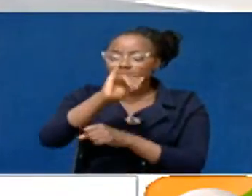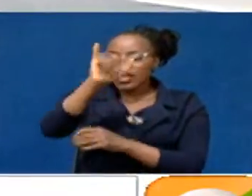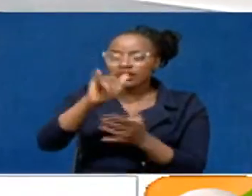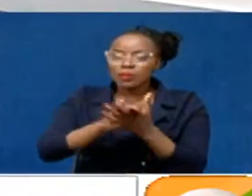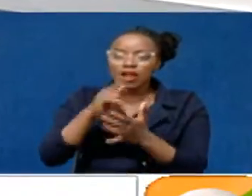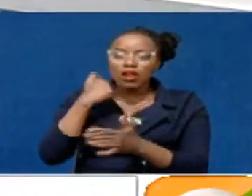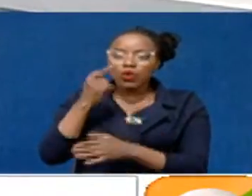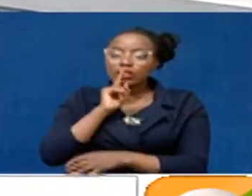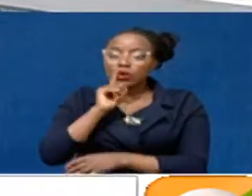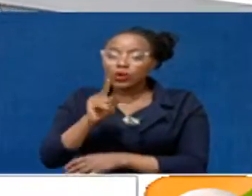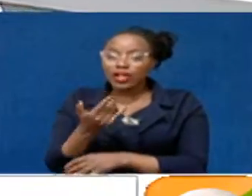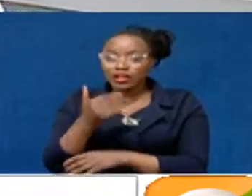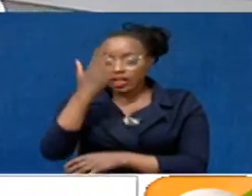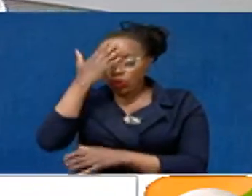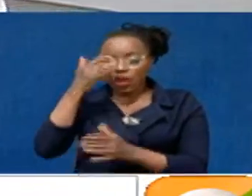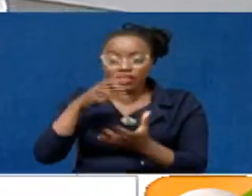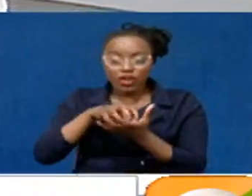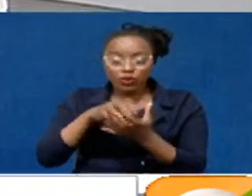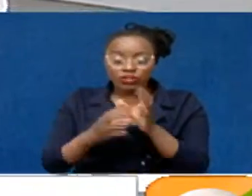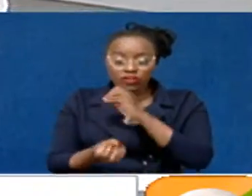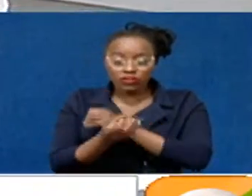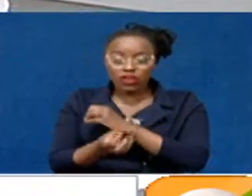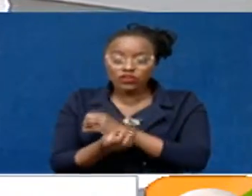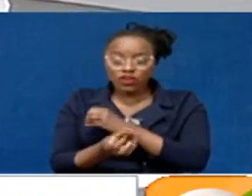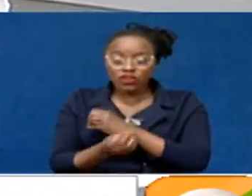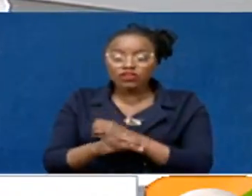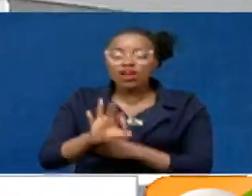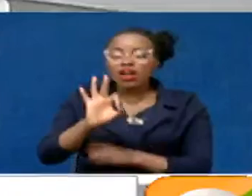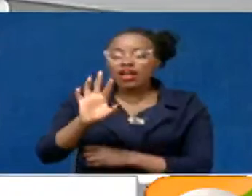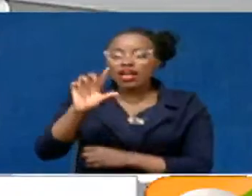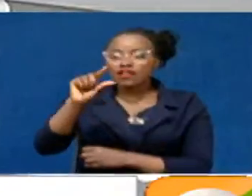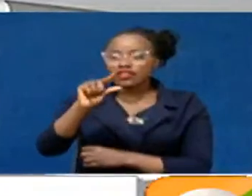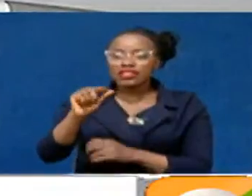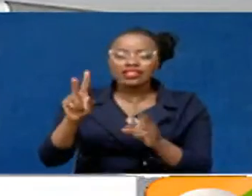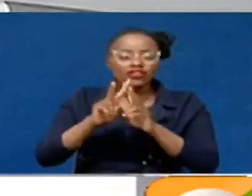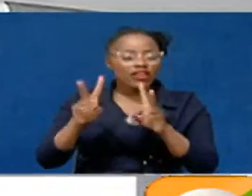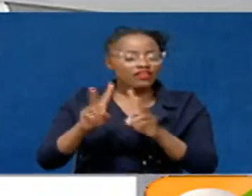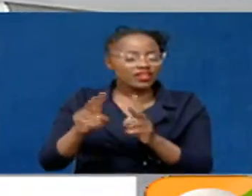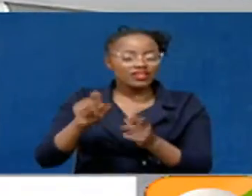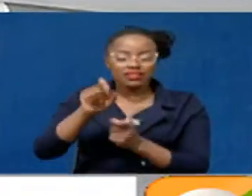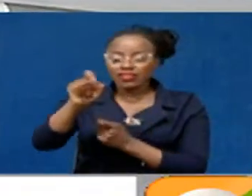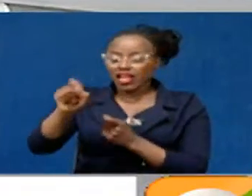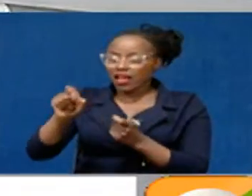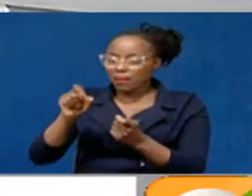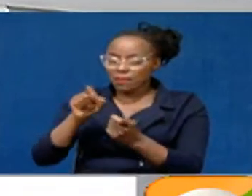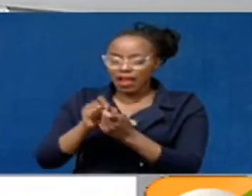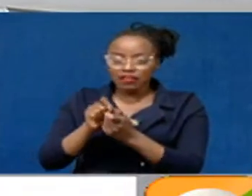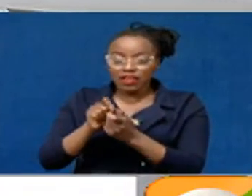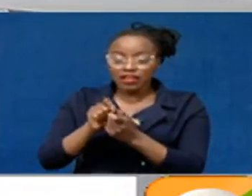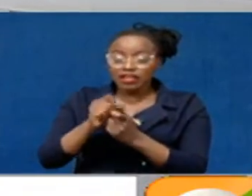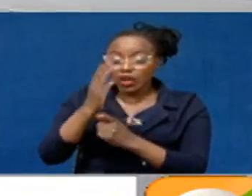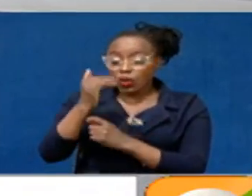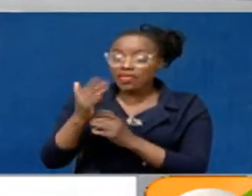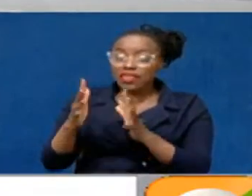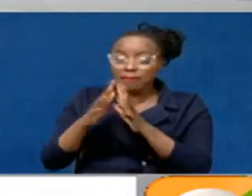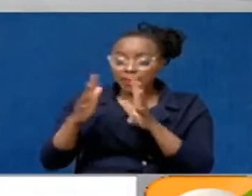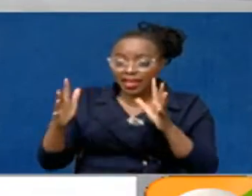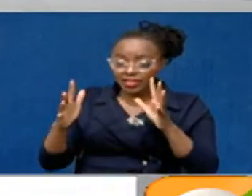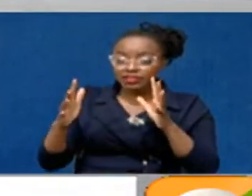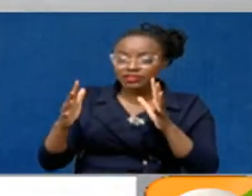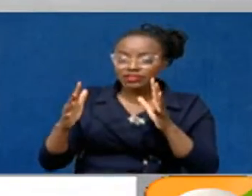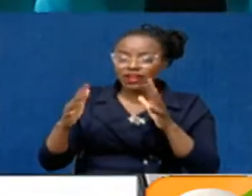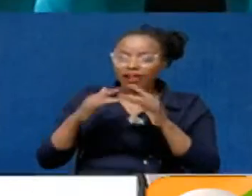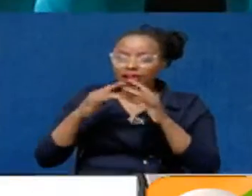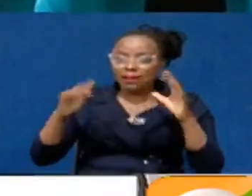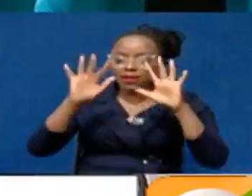because the scenario described by Francis here is very, very accurate. The main critical